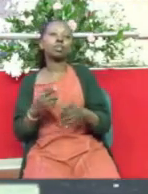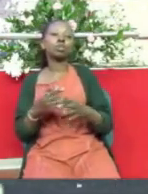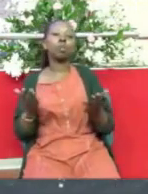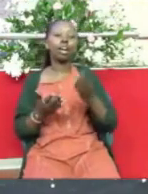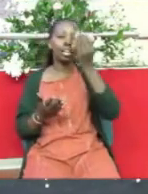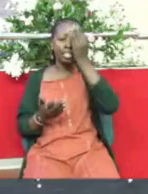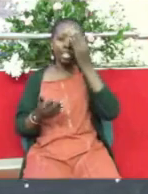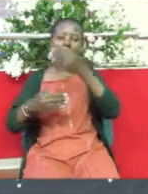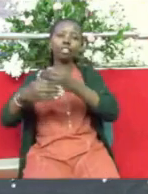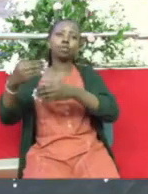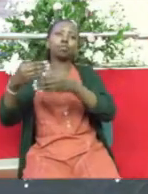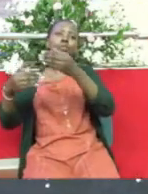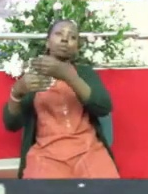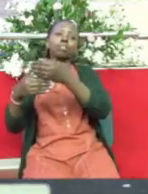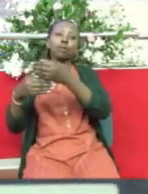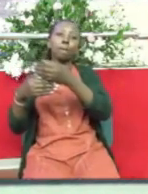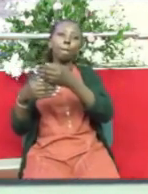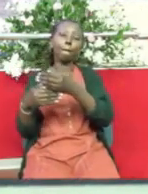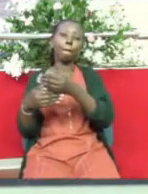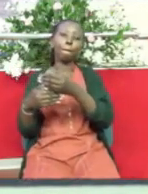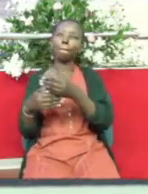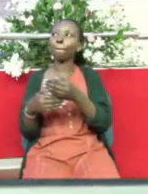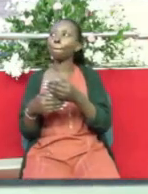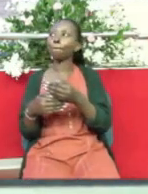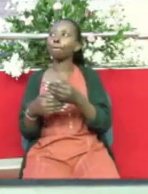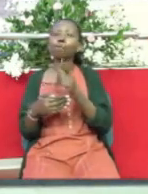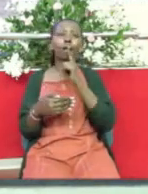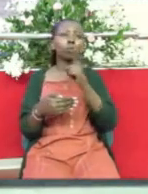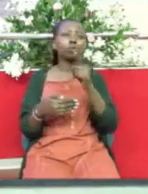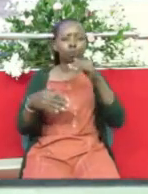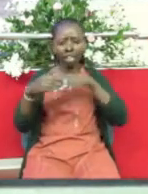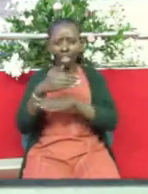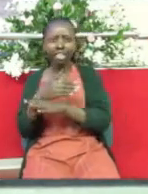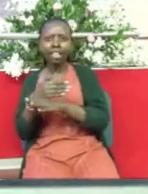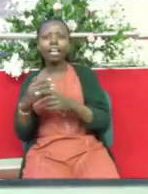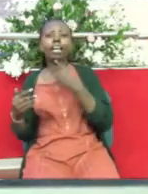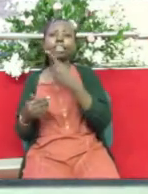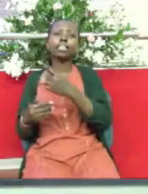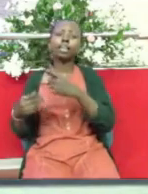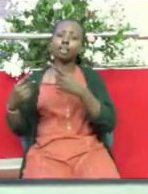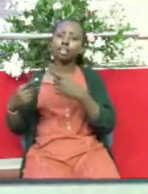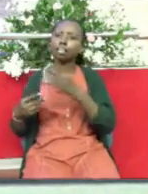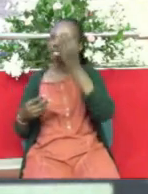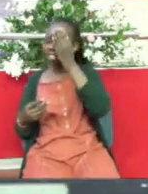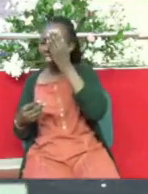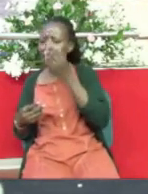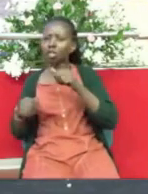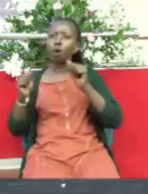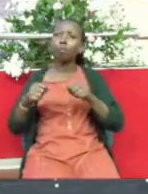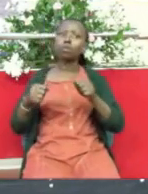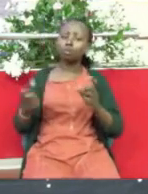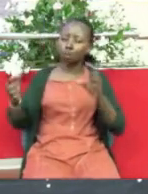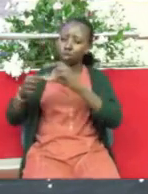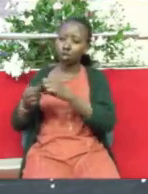inasema kwamba wale waliokuwa maadui wao wakawajia katika kitabu cha Ezra. And so they came to them and were telling them, you know what, we can join you